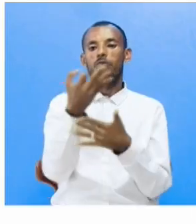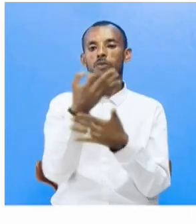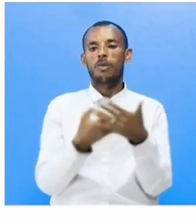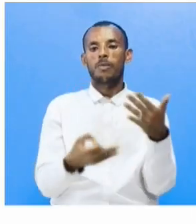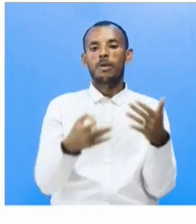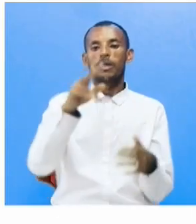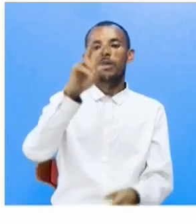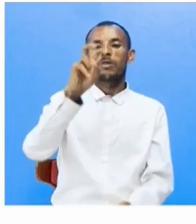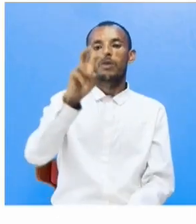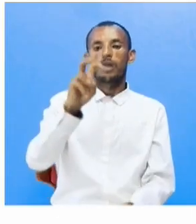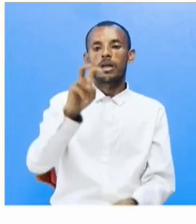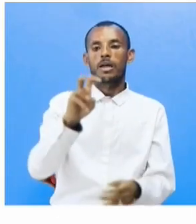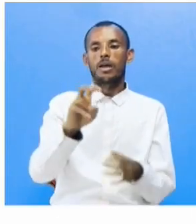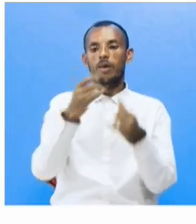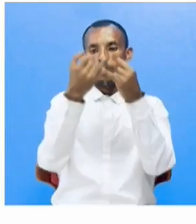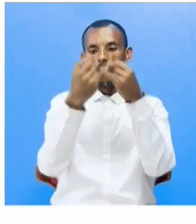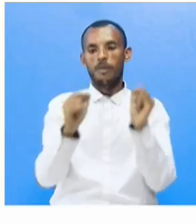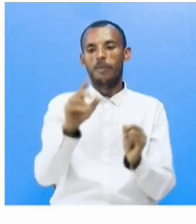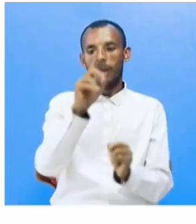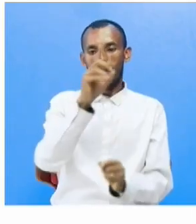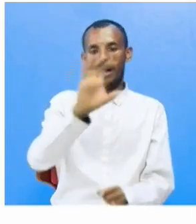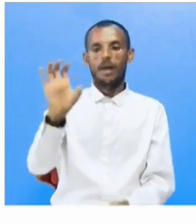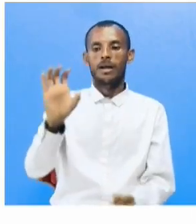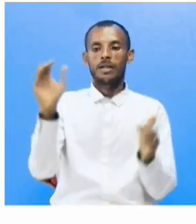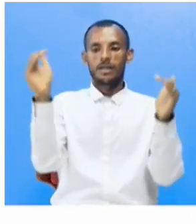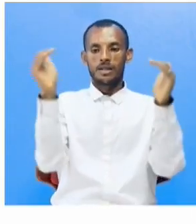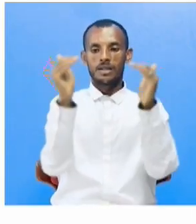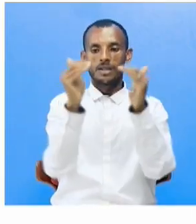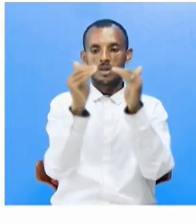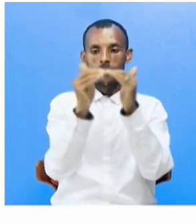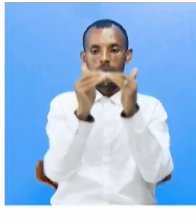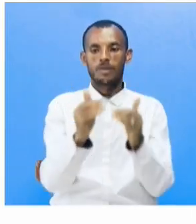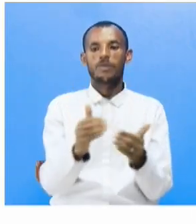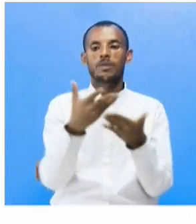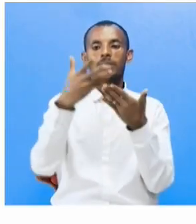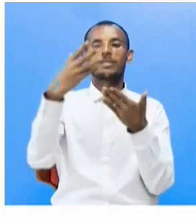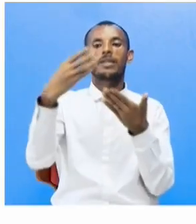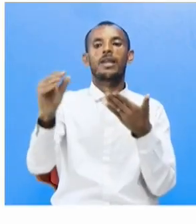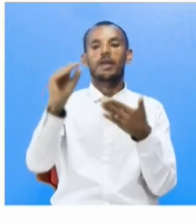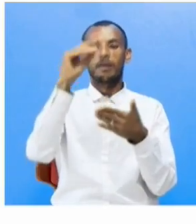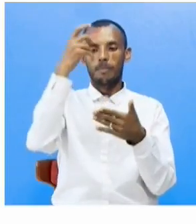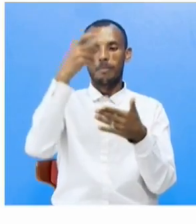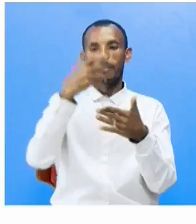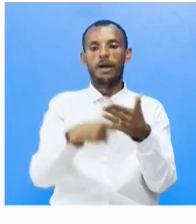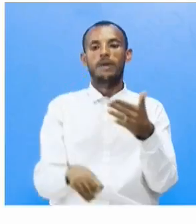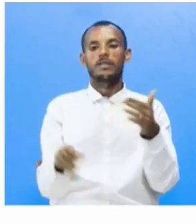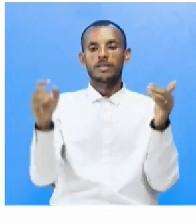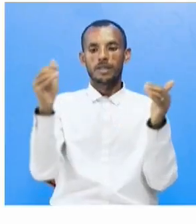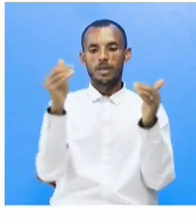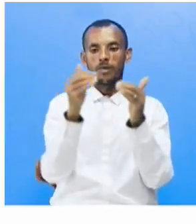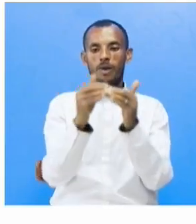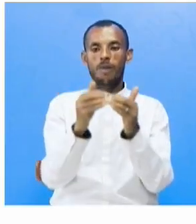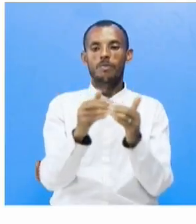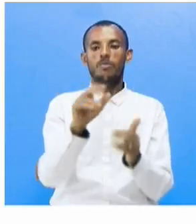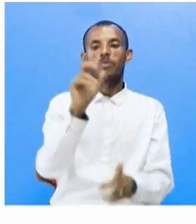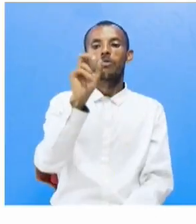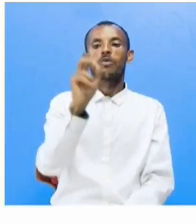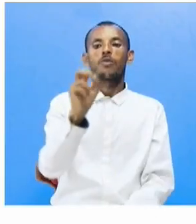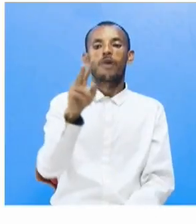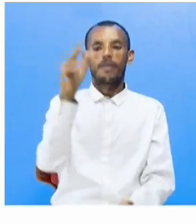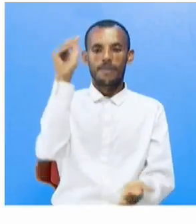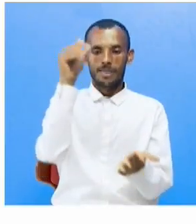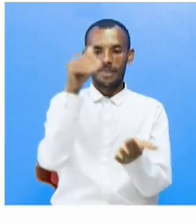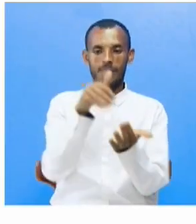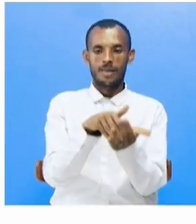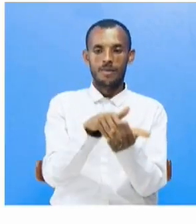over 100. This will be equal to selling price is this